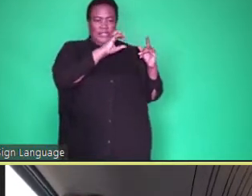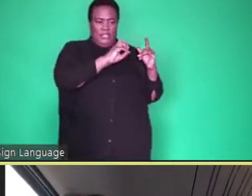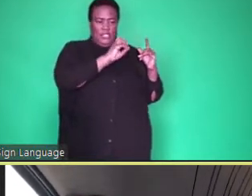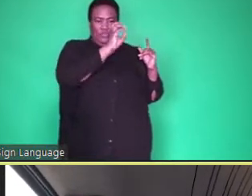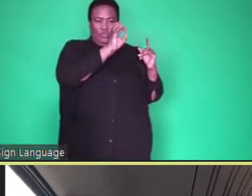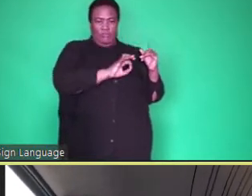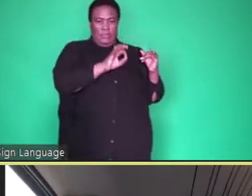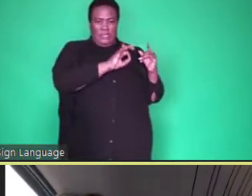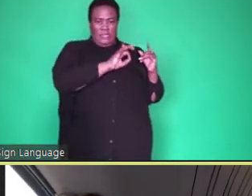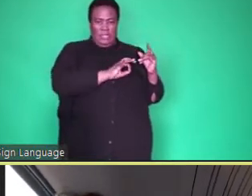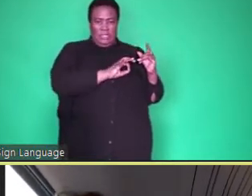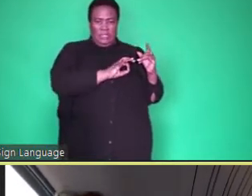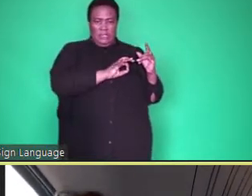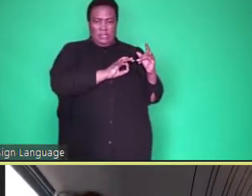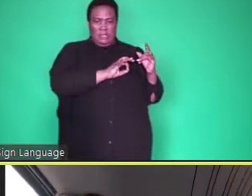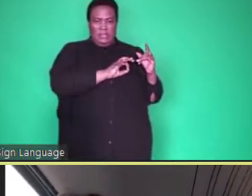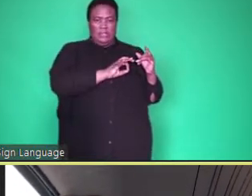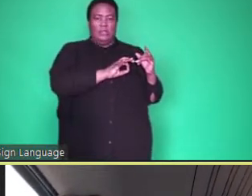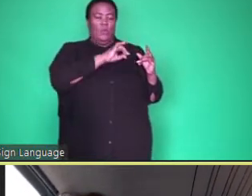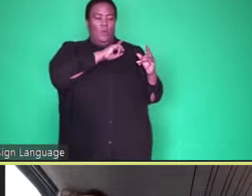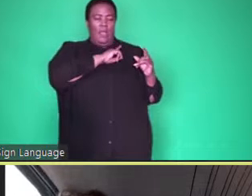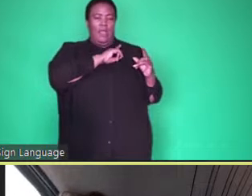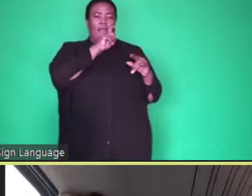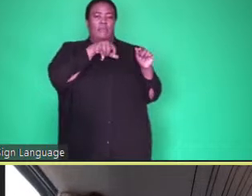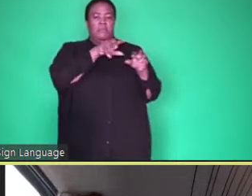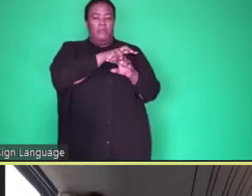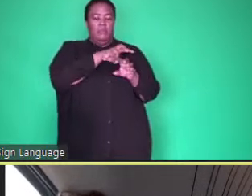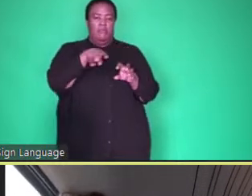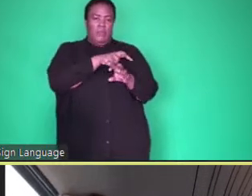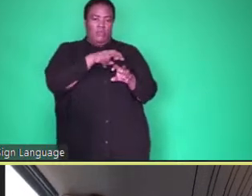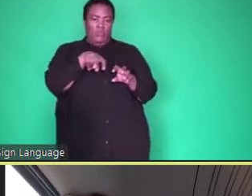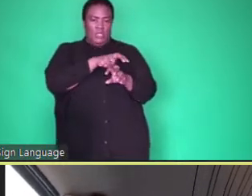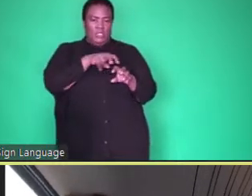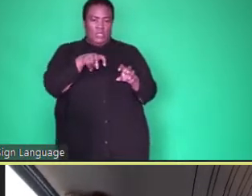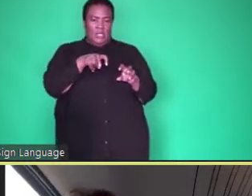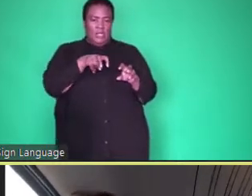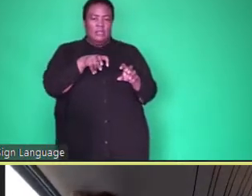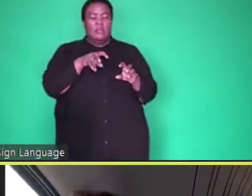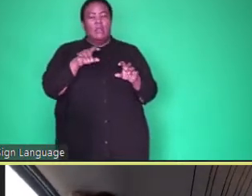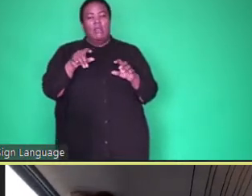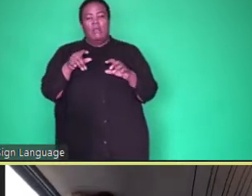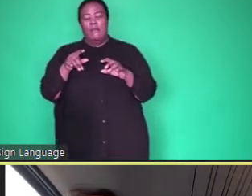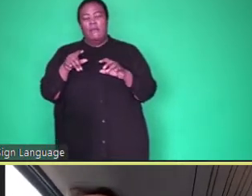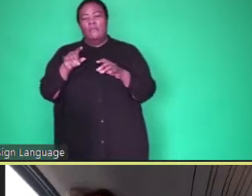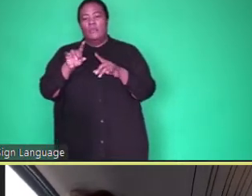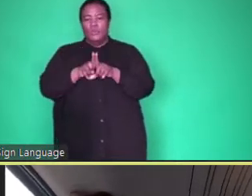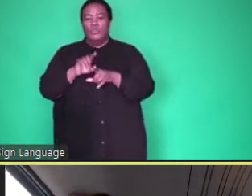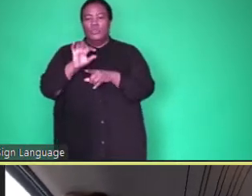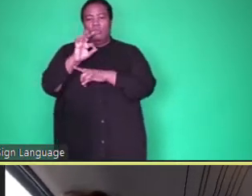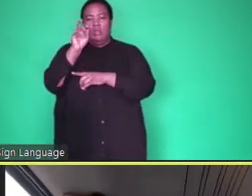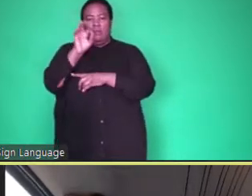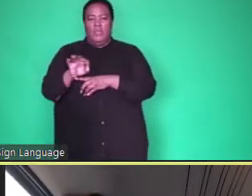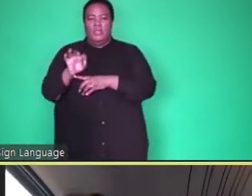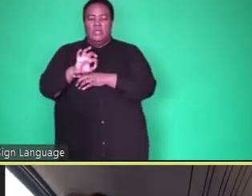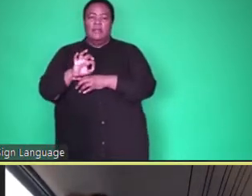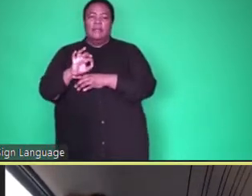0% due to migration and around 3% due to natural